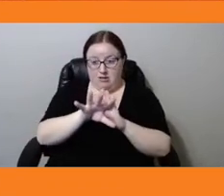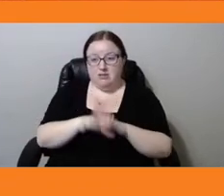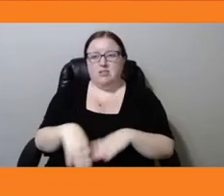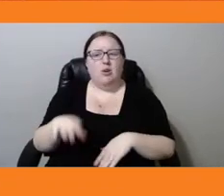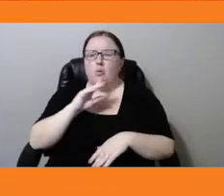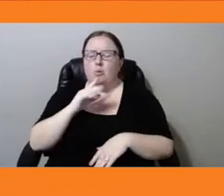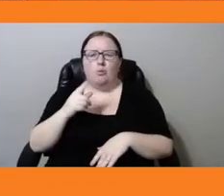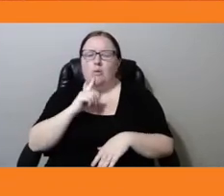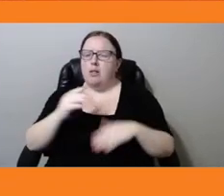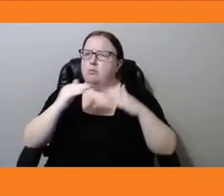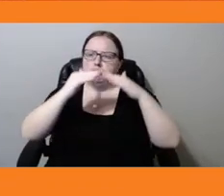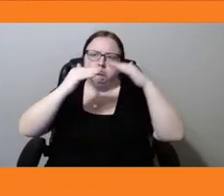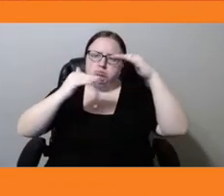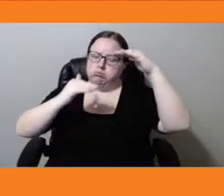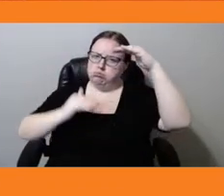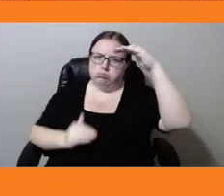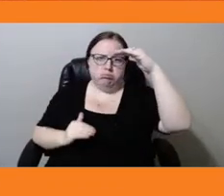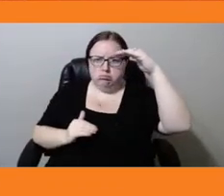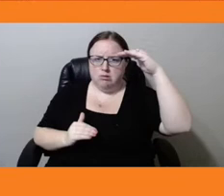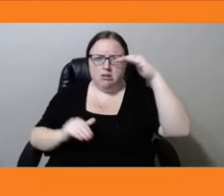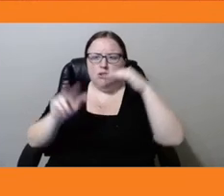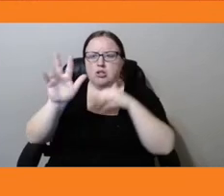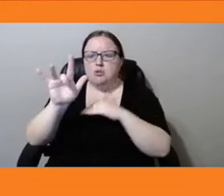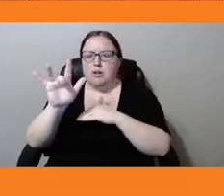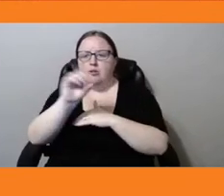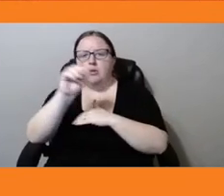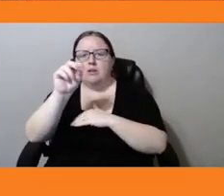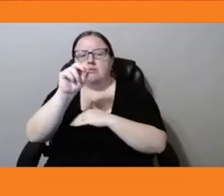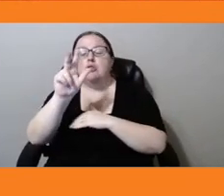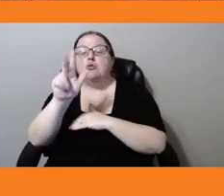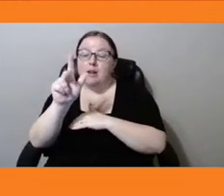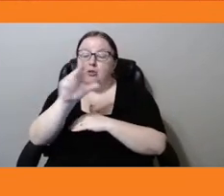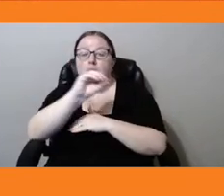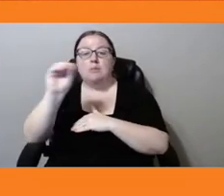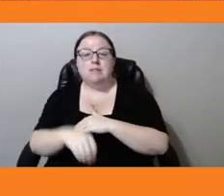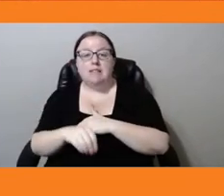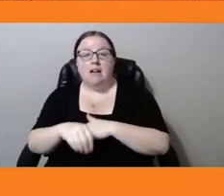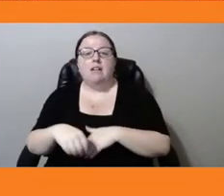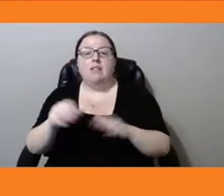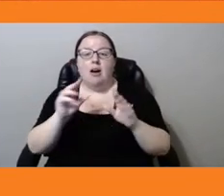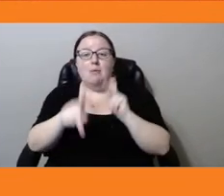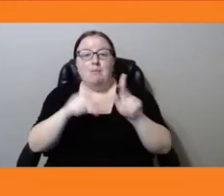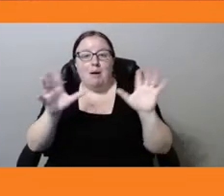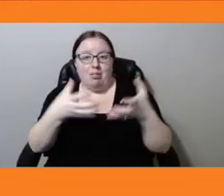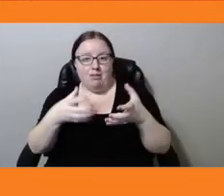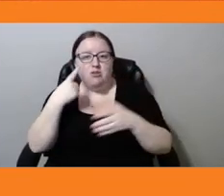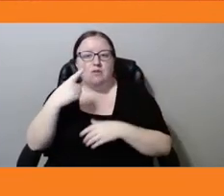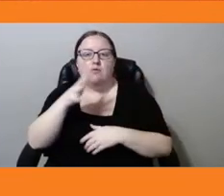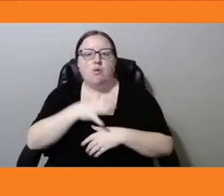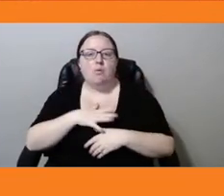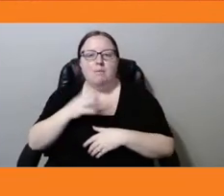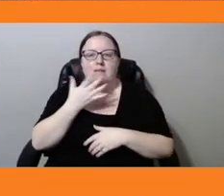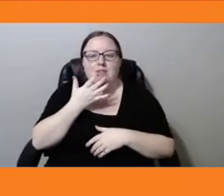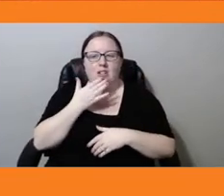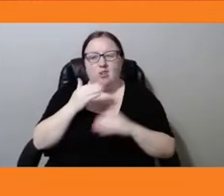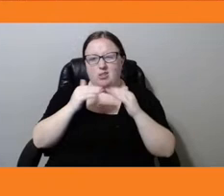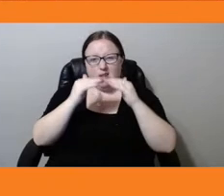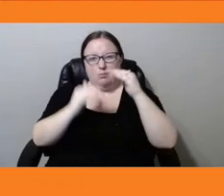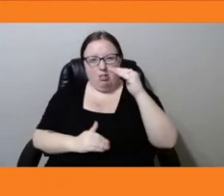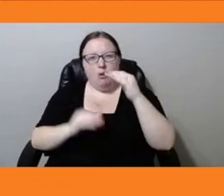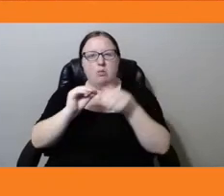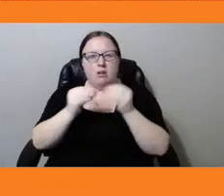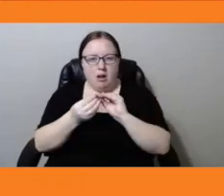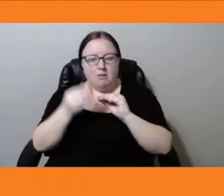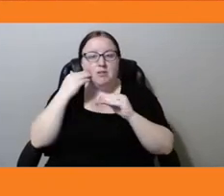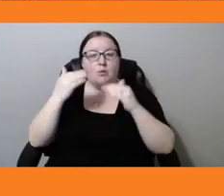far, far below the 20.3% of the US population that's represented by women of color. And as you can see, it's far below the numbers